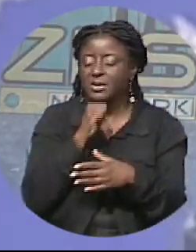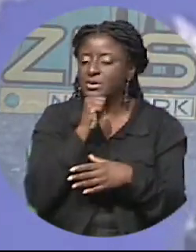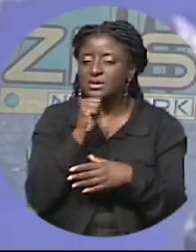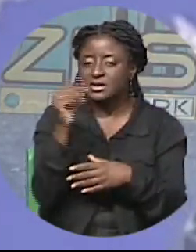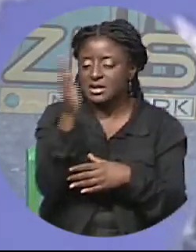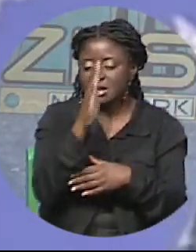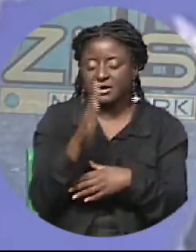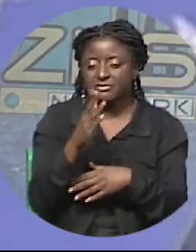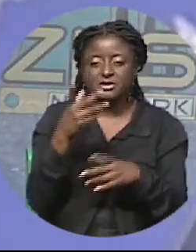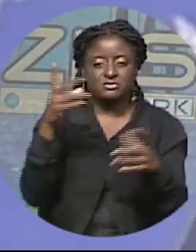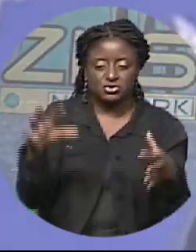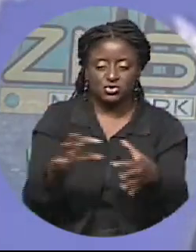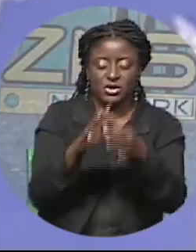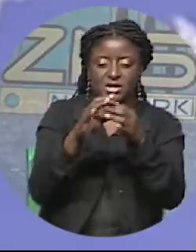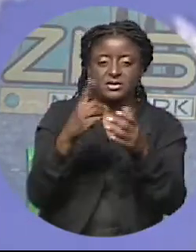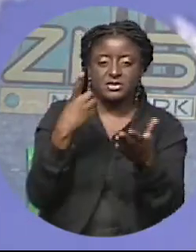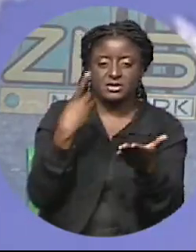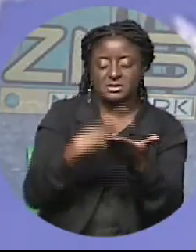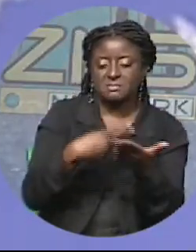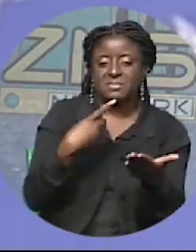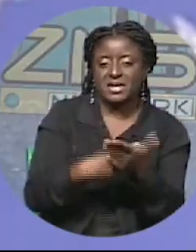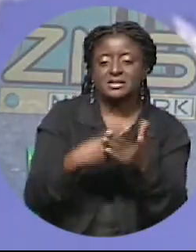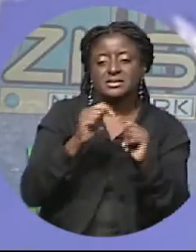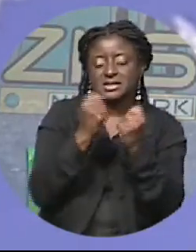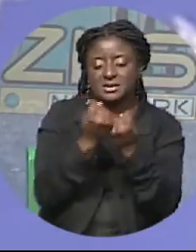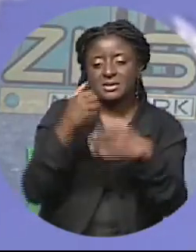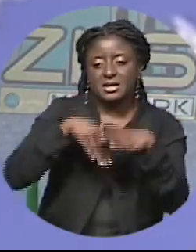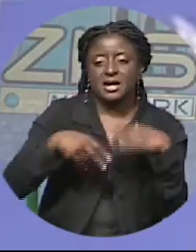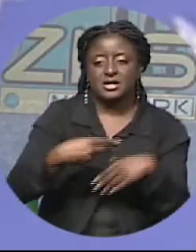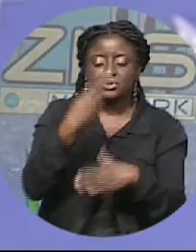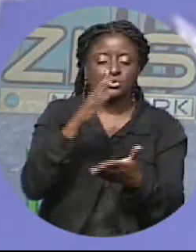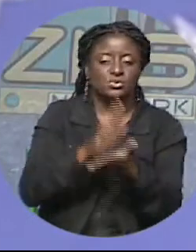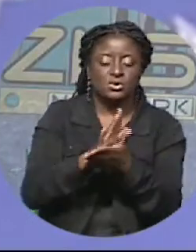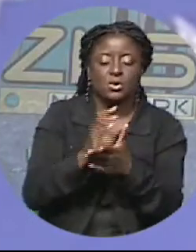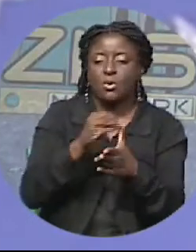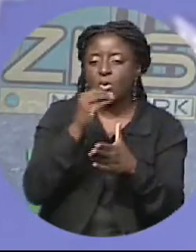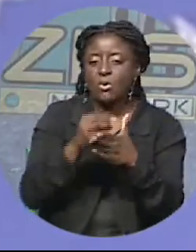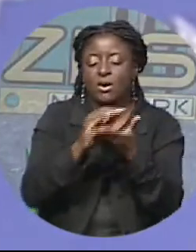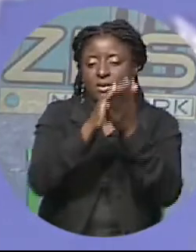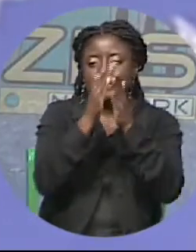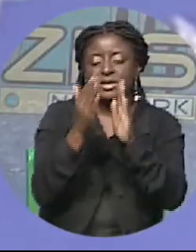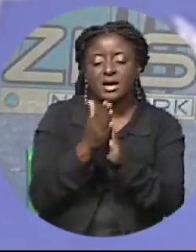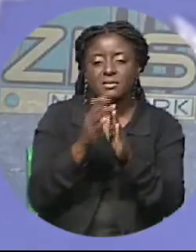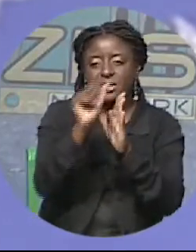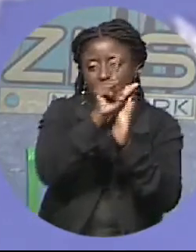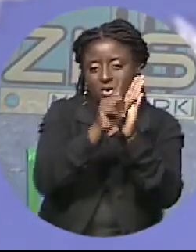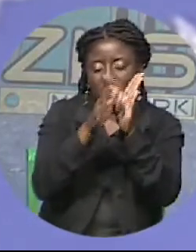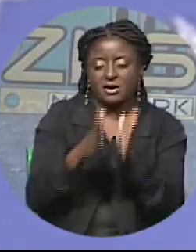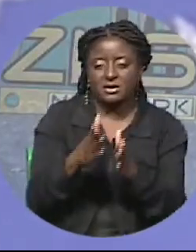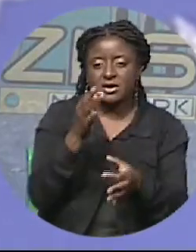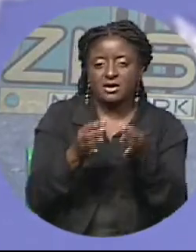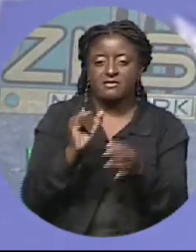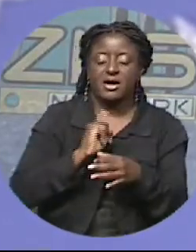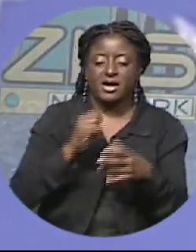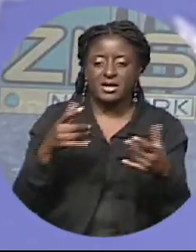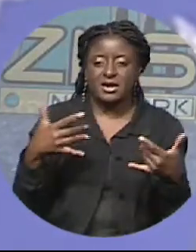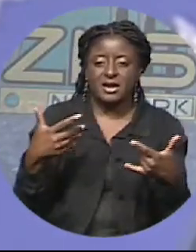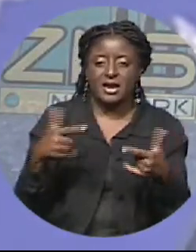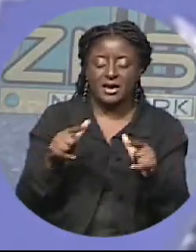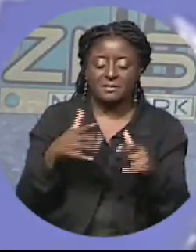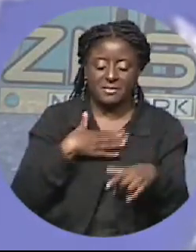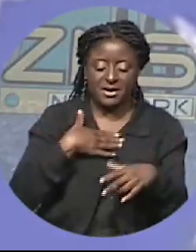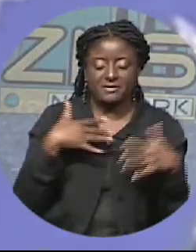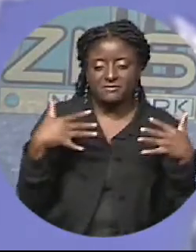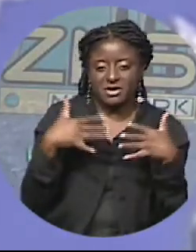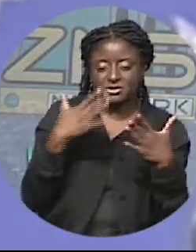I allowed fear to deter me, I would not have gone on to become a lawyer. Had I allowed my fear to deter me,